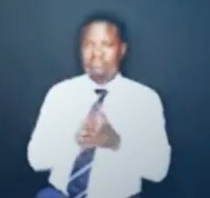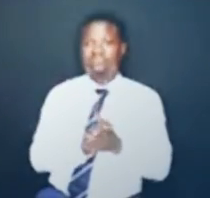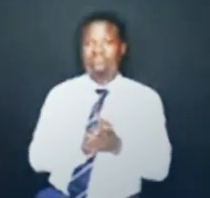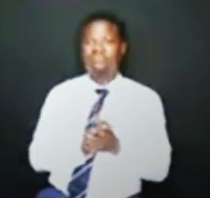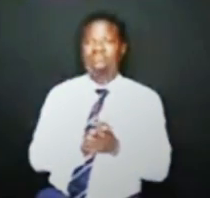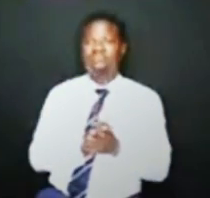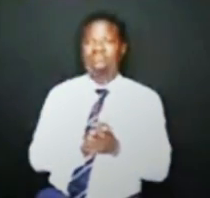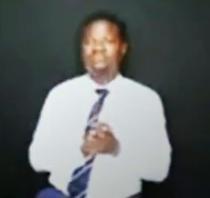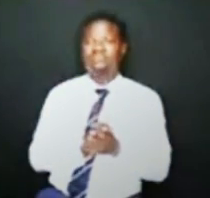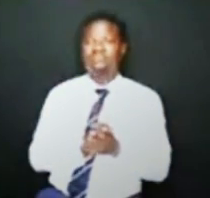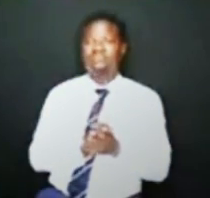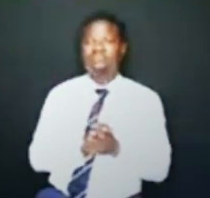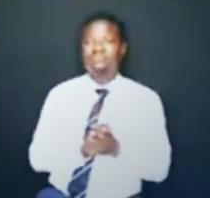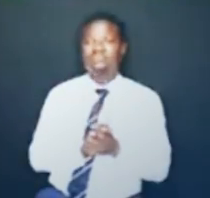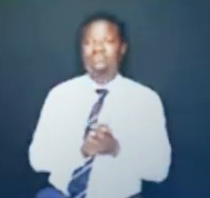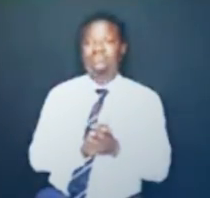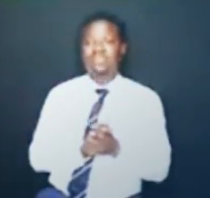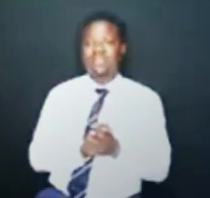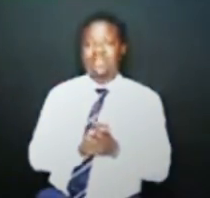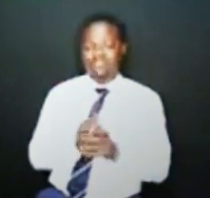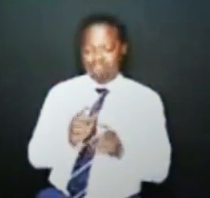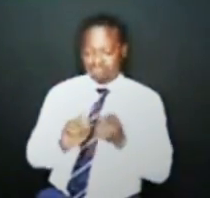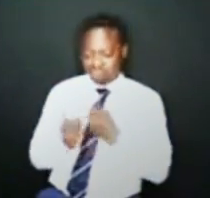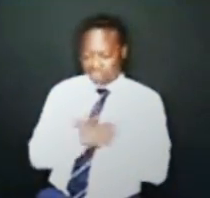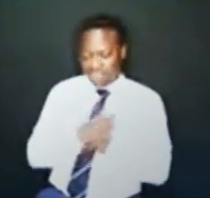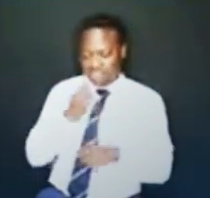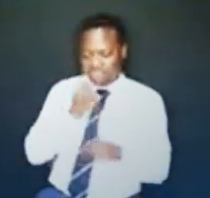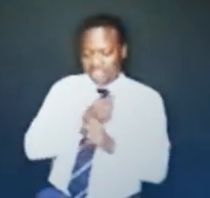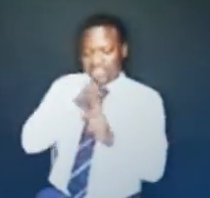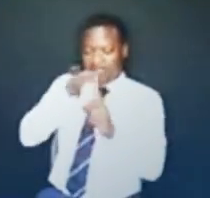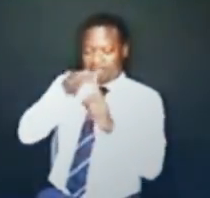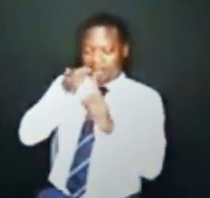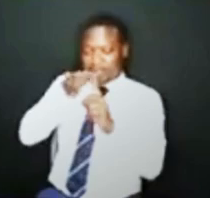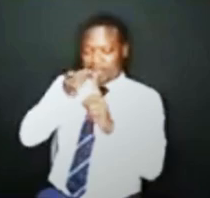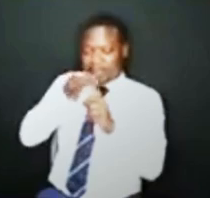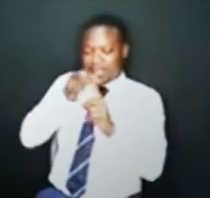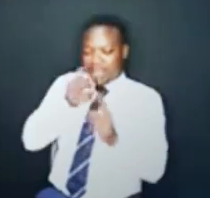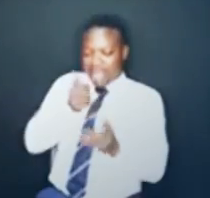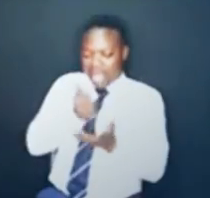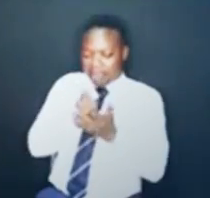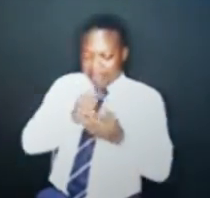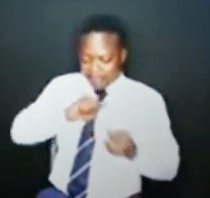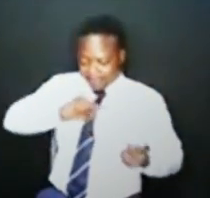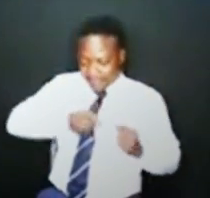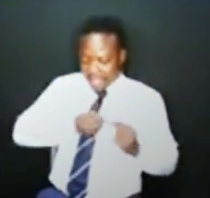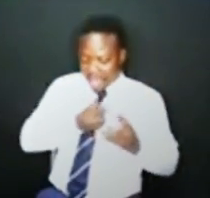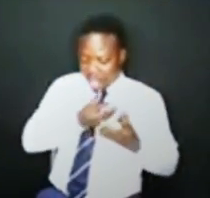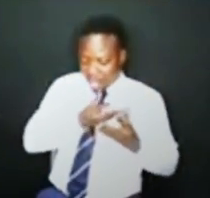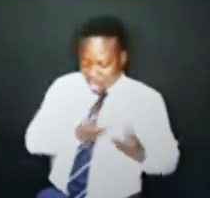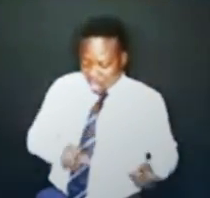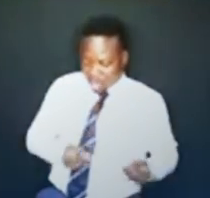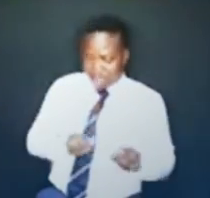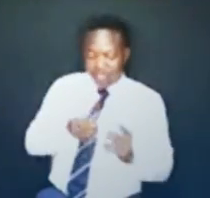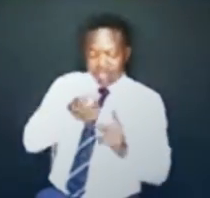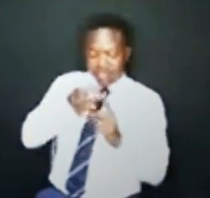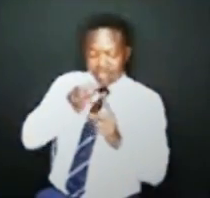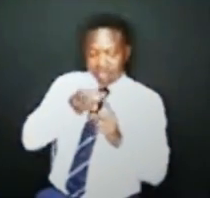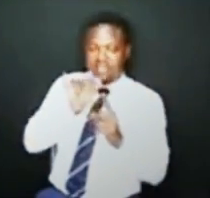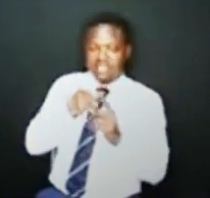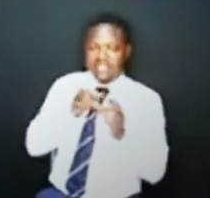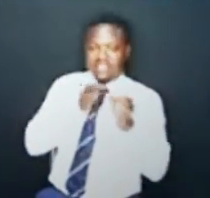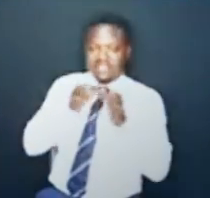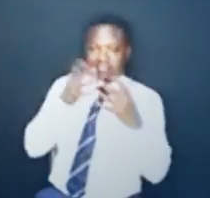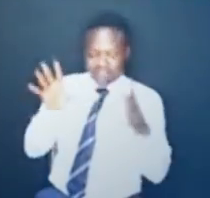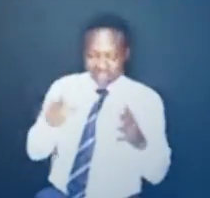talk about the anesthesia. Enti me ka anti yao aduro no ho asem. Number 1,